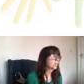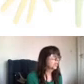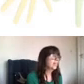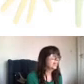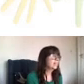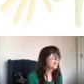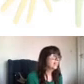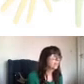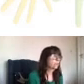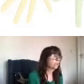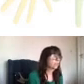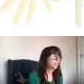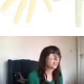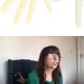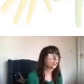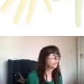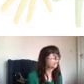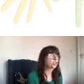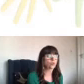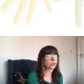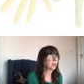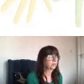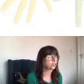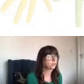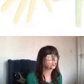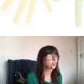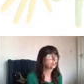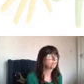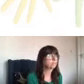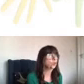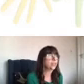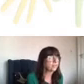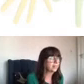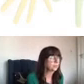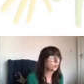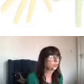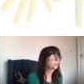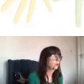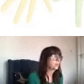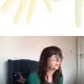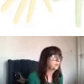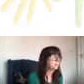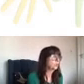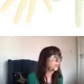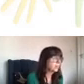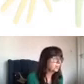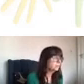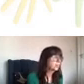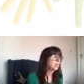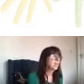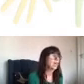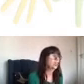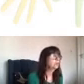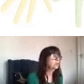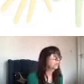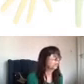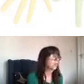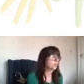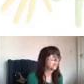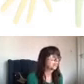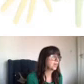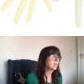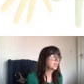in? In the hearing world, I won't talk about that too much because you all live in that world. You are people who hear.